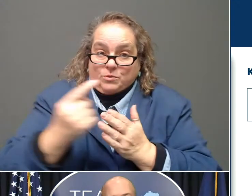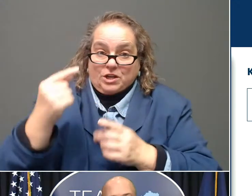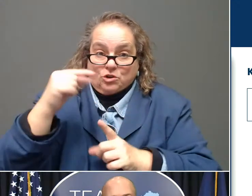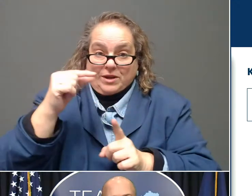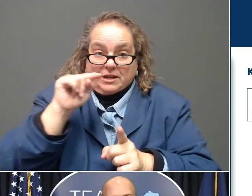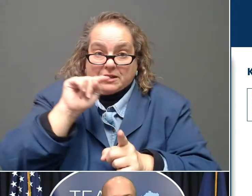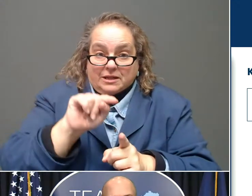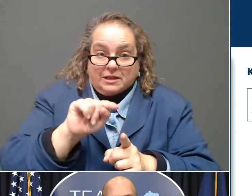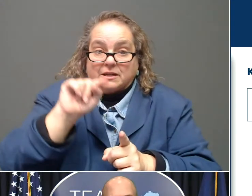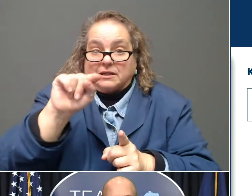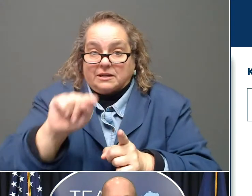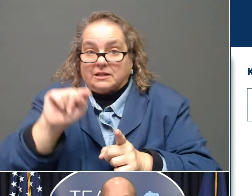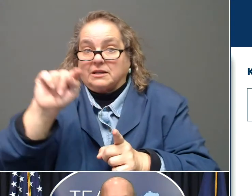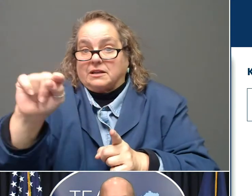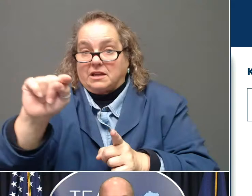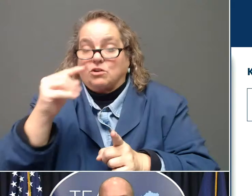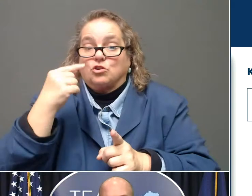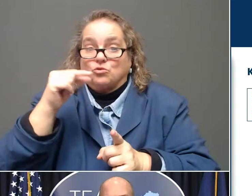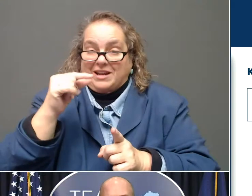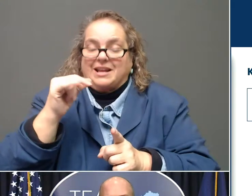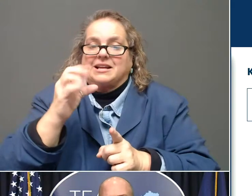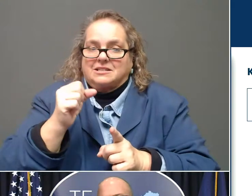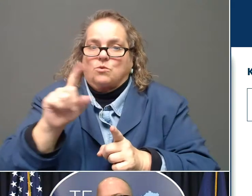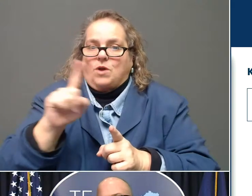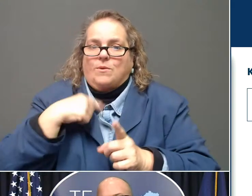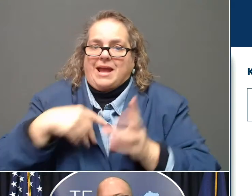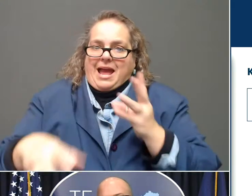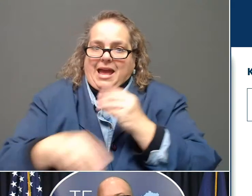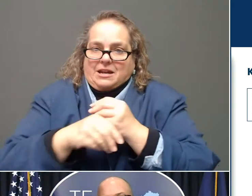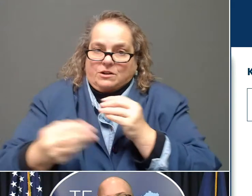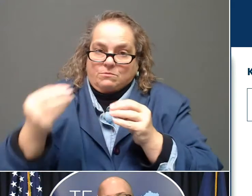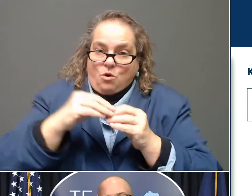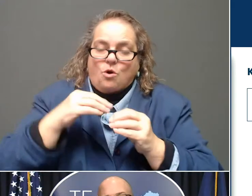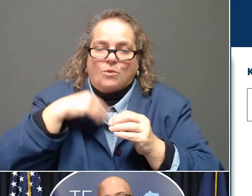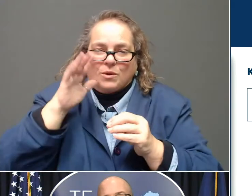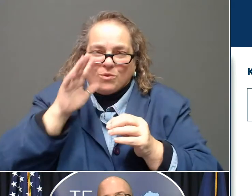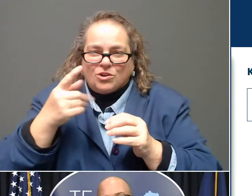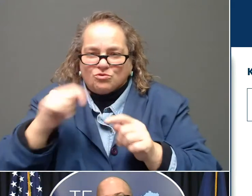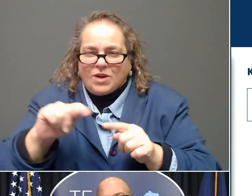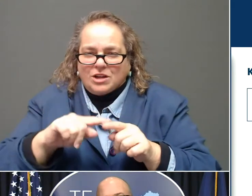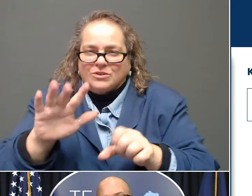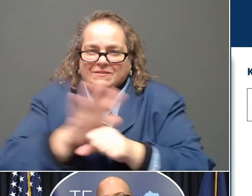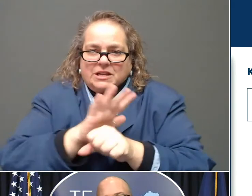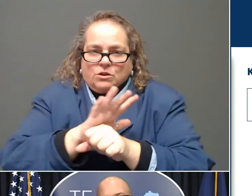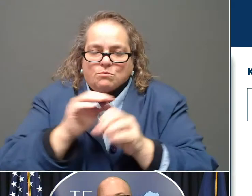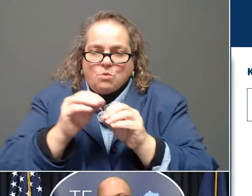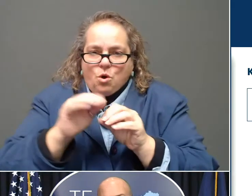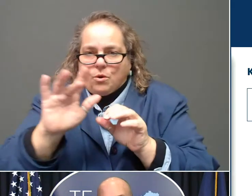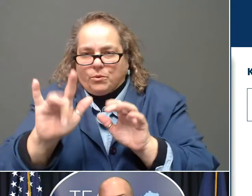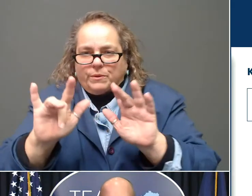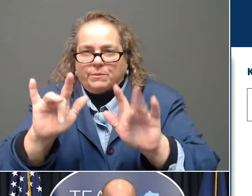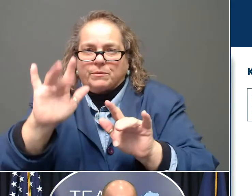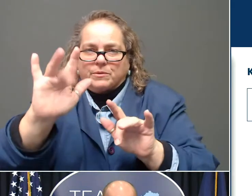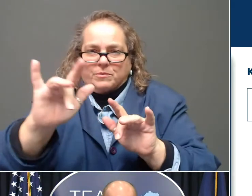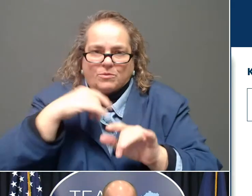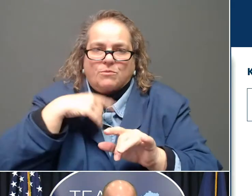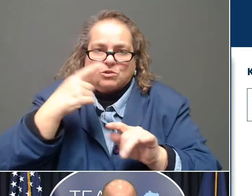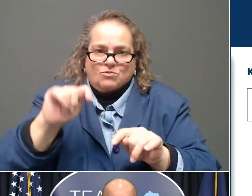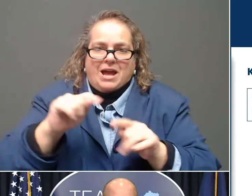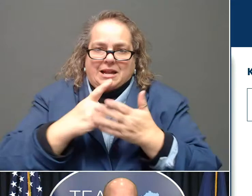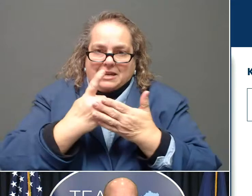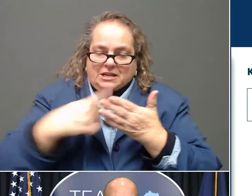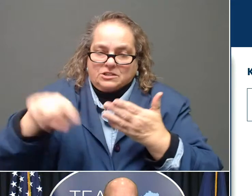again, retell this story and then pick up where the governor left off. This is where we started last week. And remember, this was